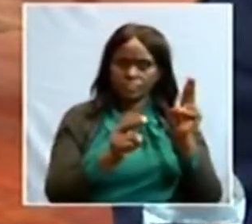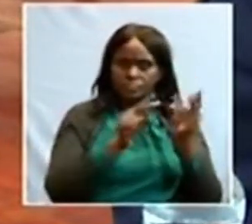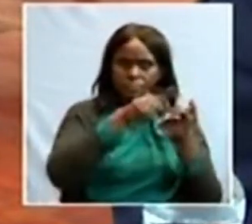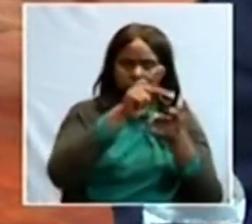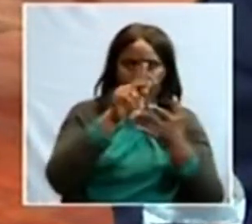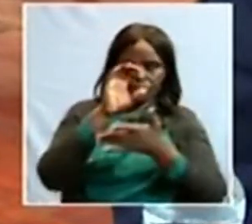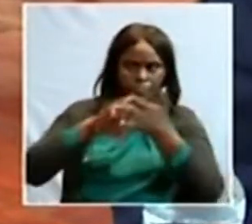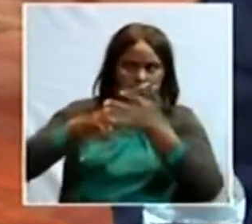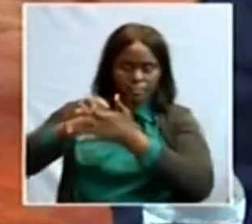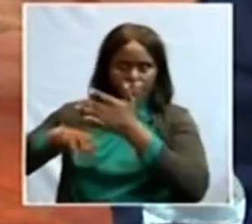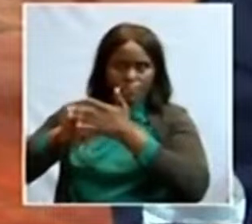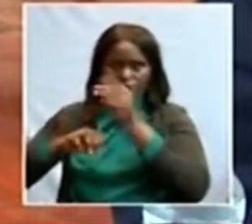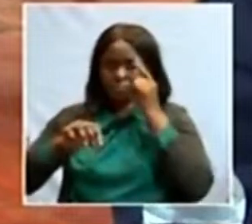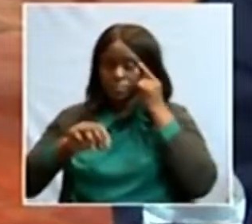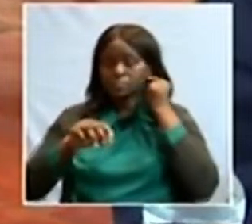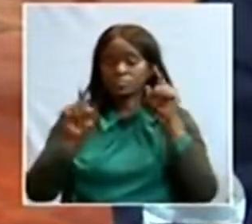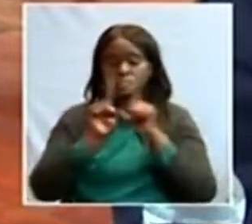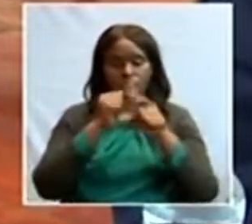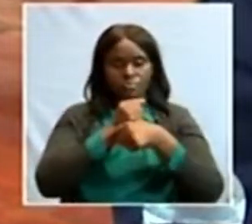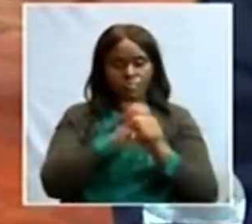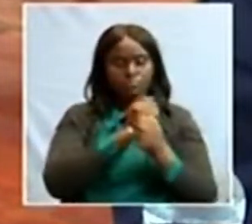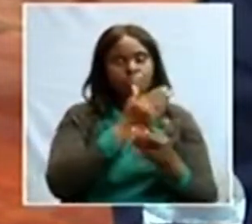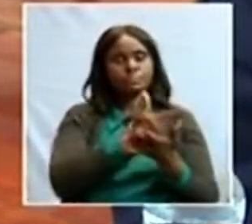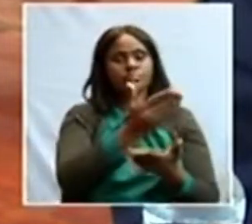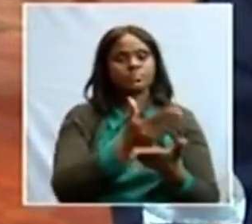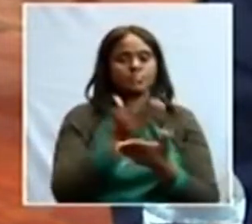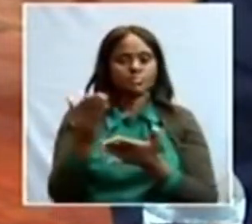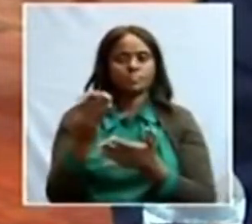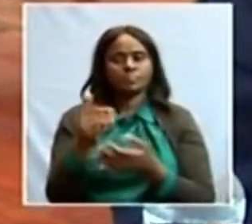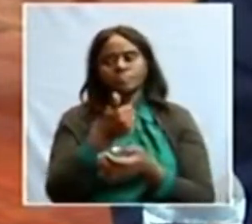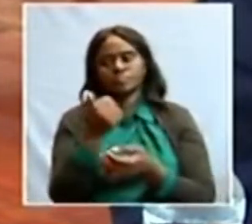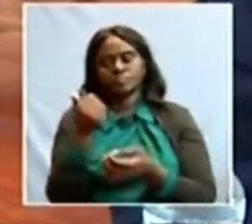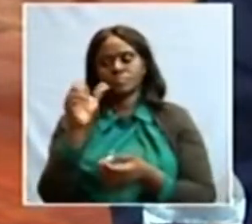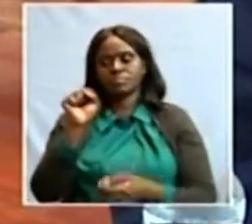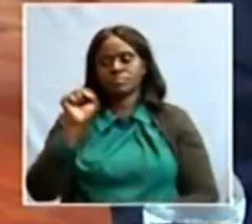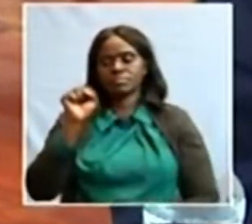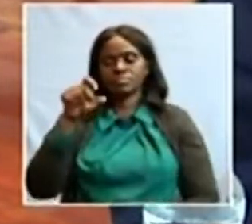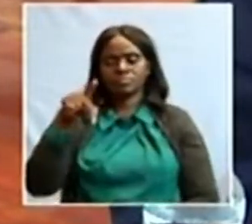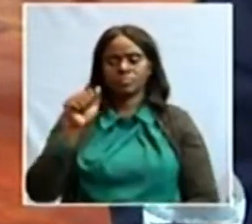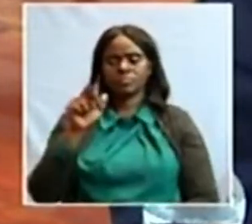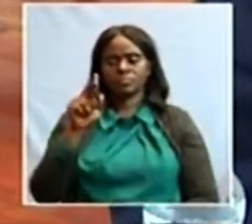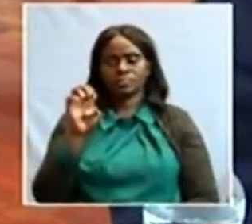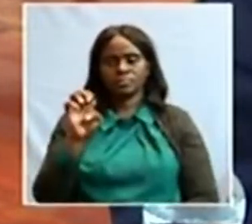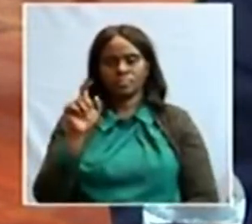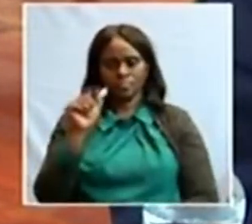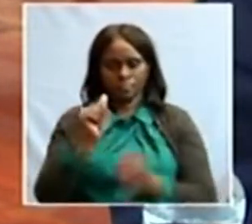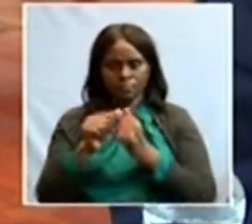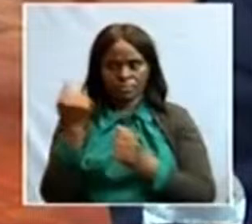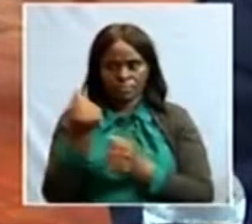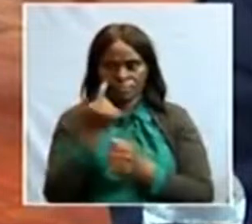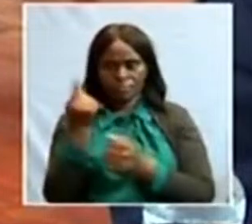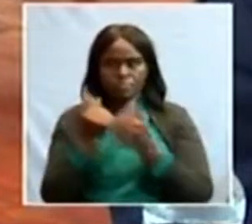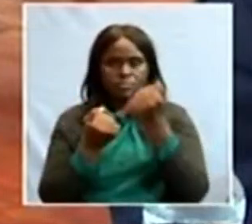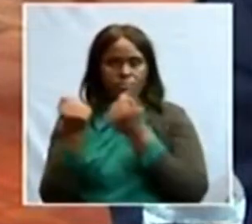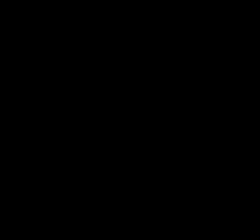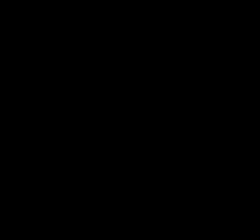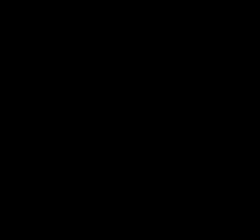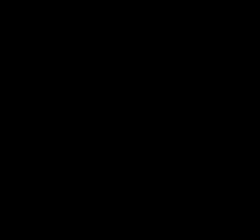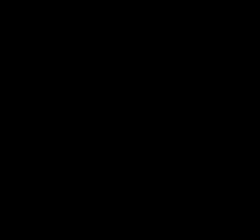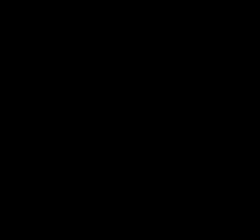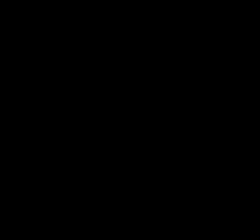payment was made to purchase spare parts for the Nissan Patrol, which was the only vehicle available